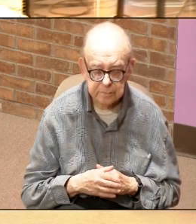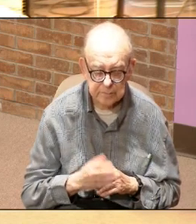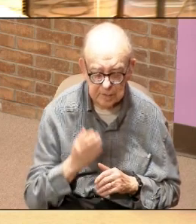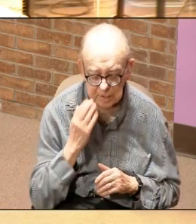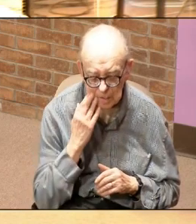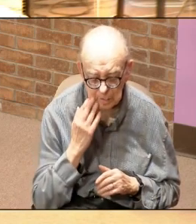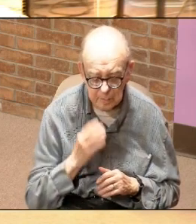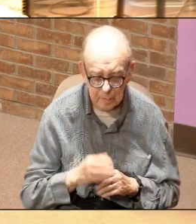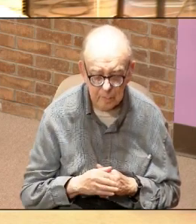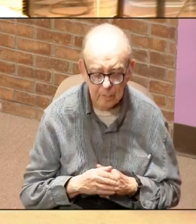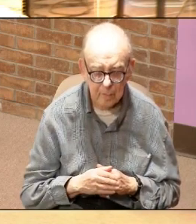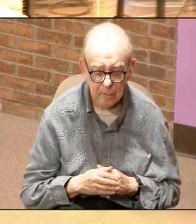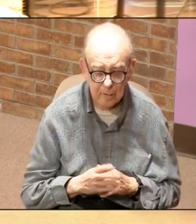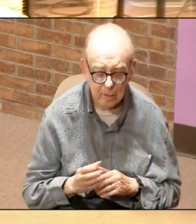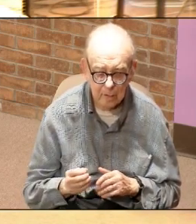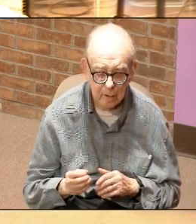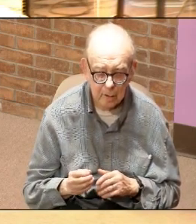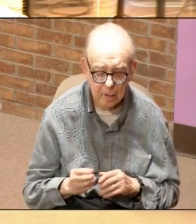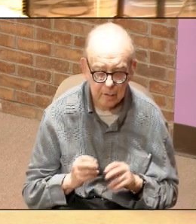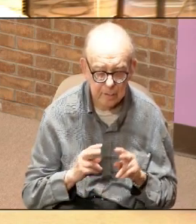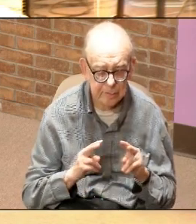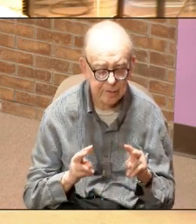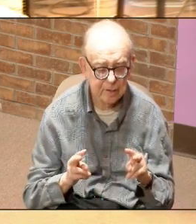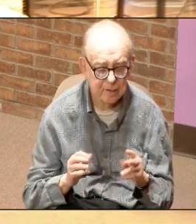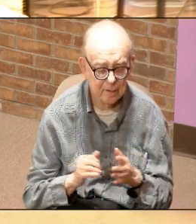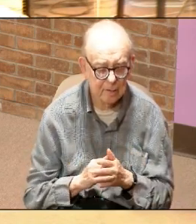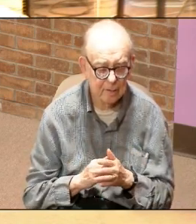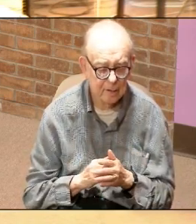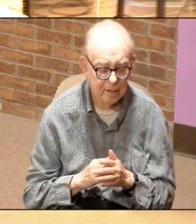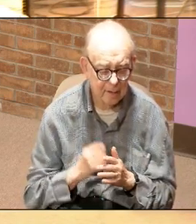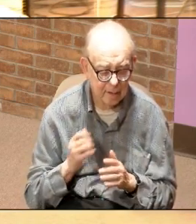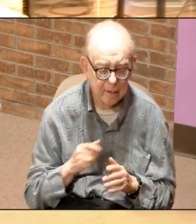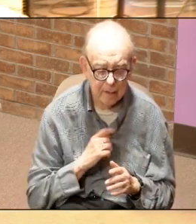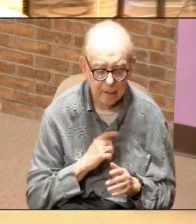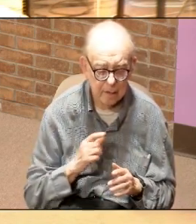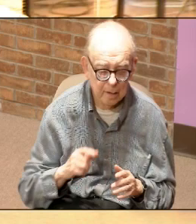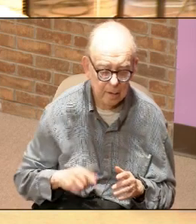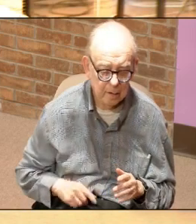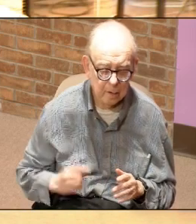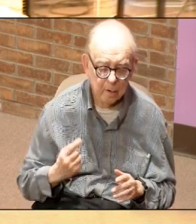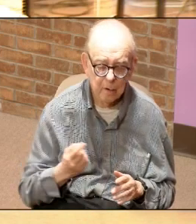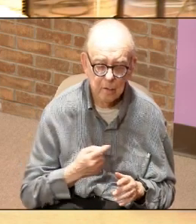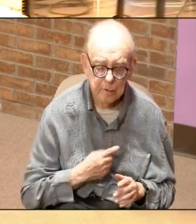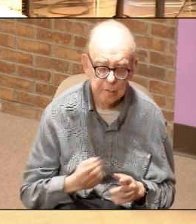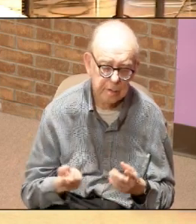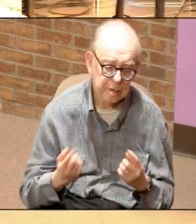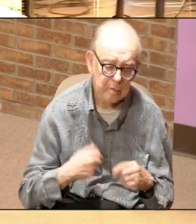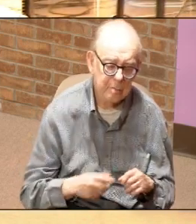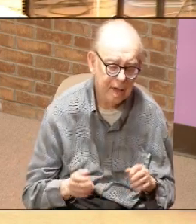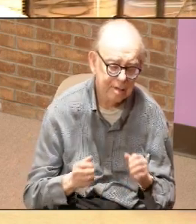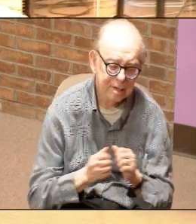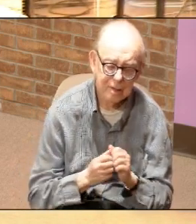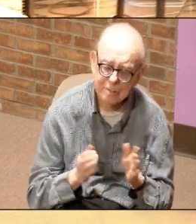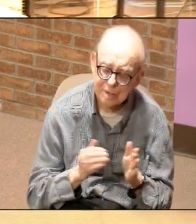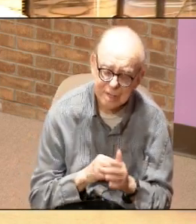You know? And see that. And I keep thinking, Lord, are we ever going to get back together?